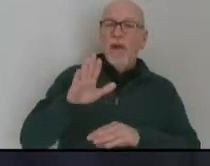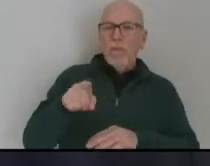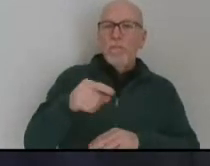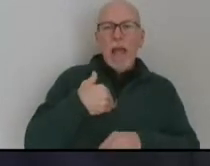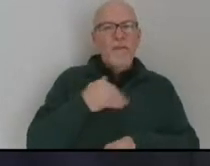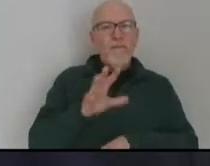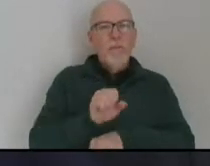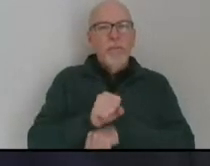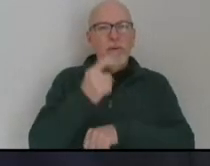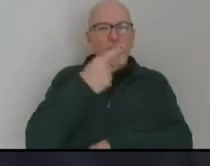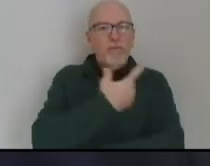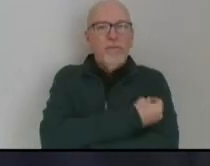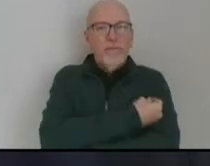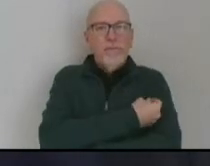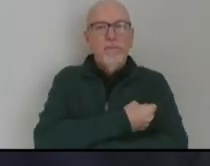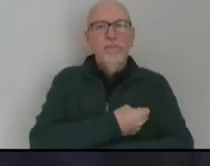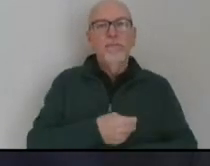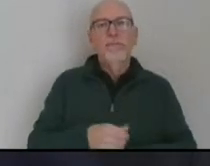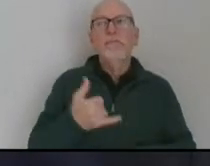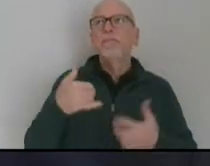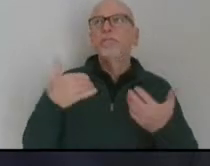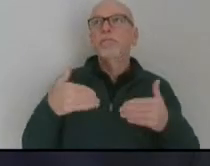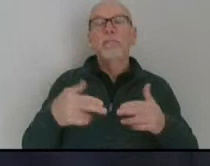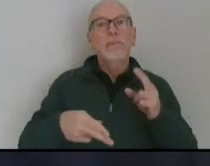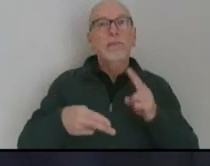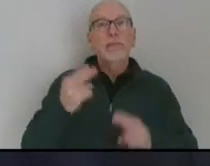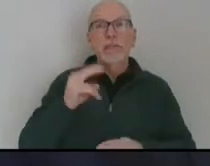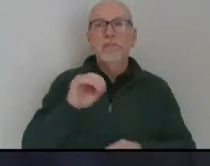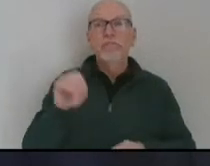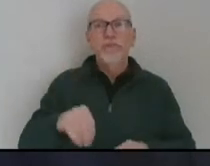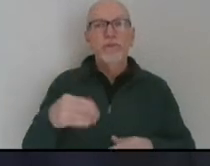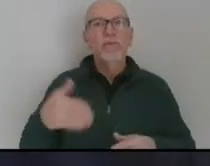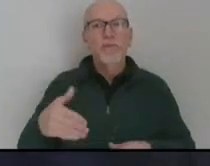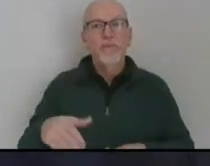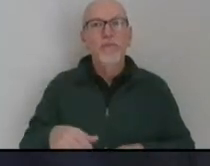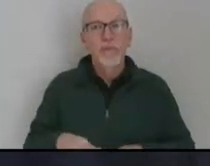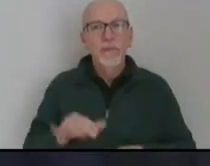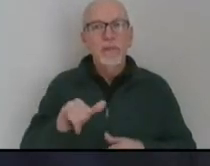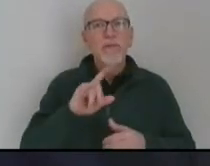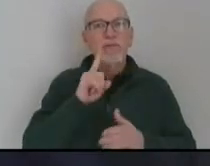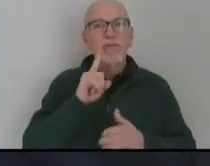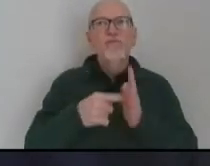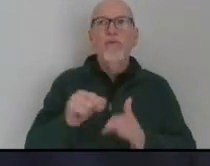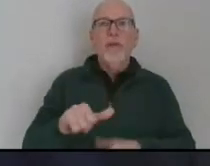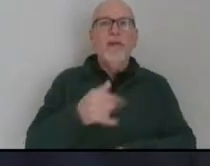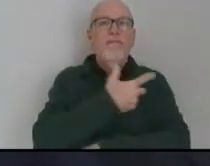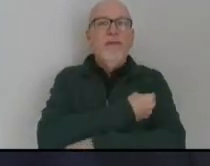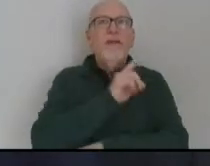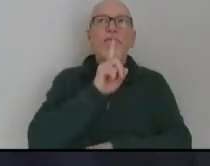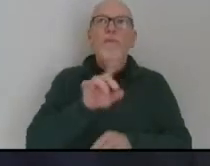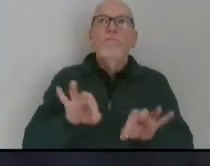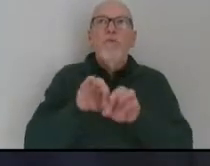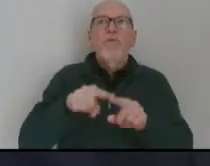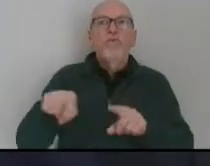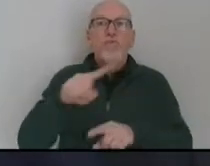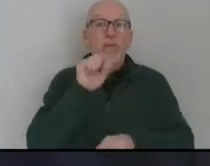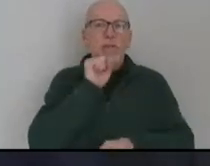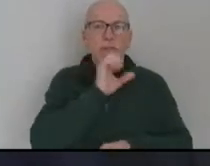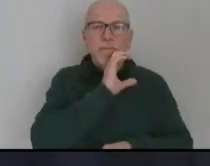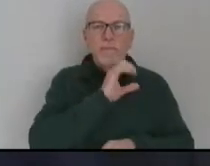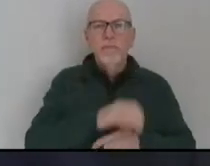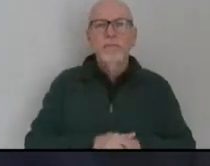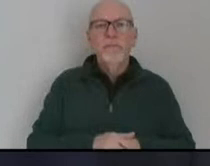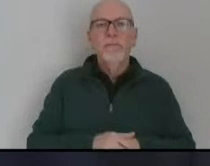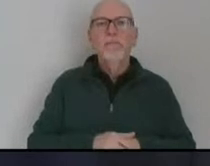to get their vaccine. That is an incredible rate of uptake and shows just how much this vaccine means to our seniors. We are committed